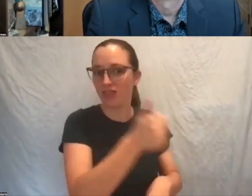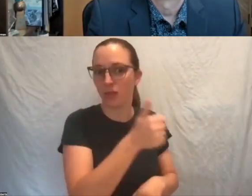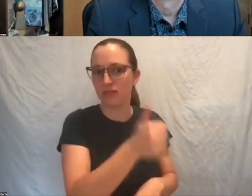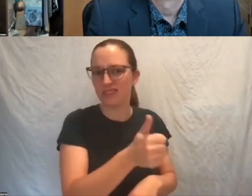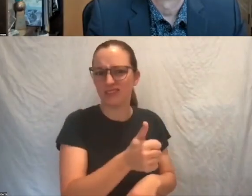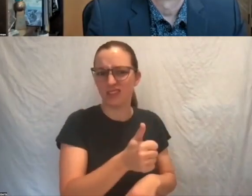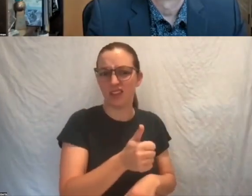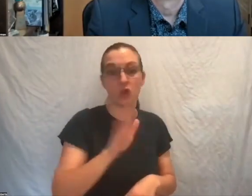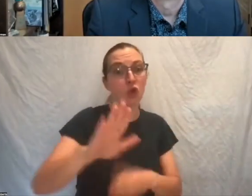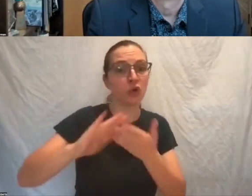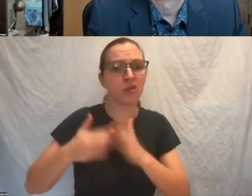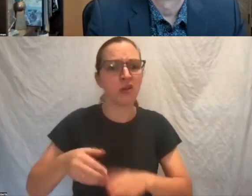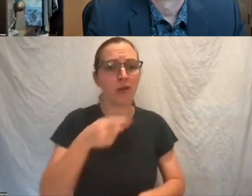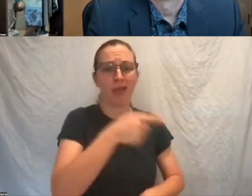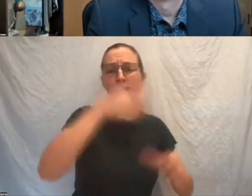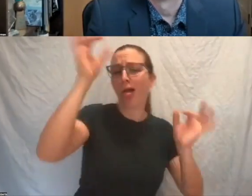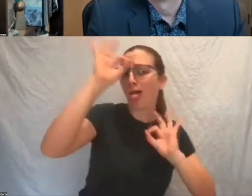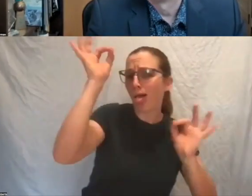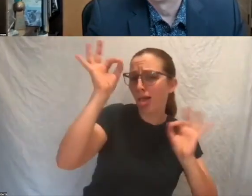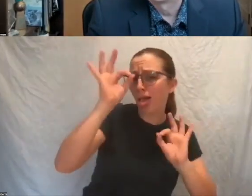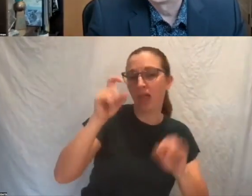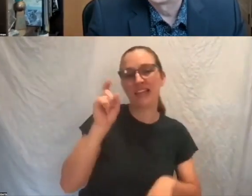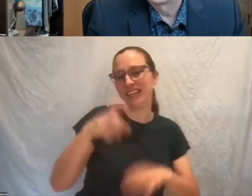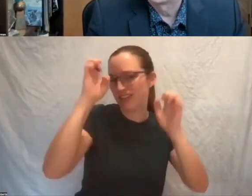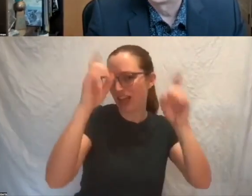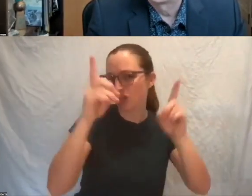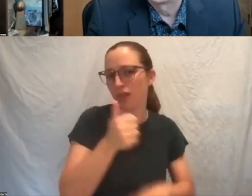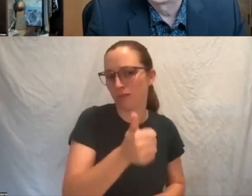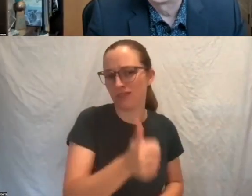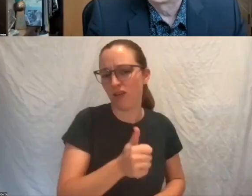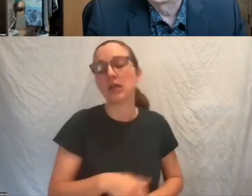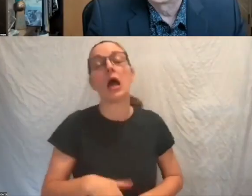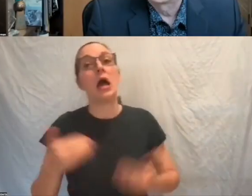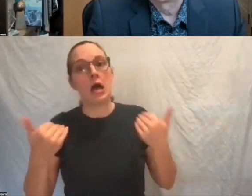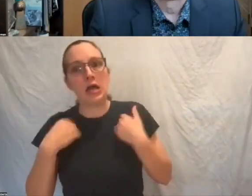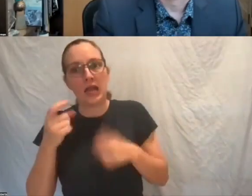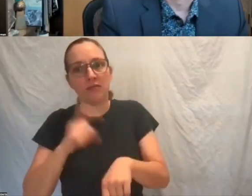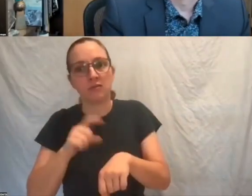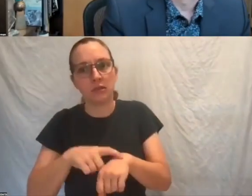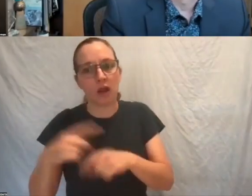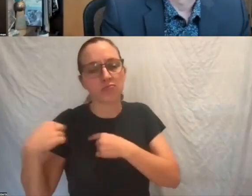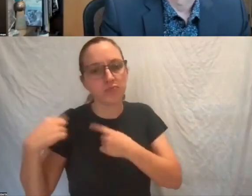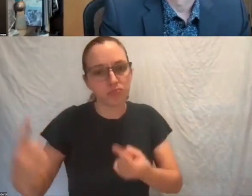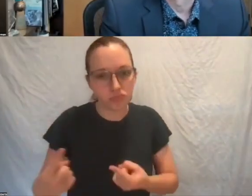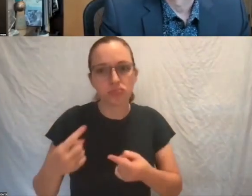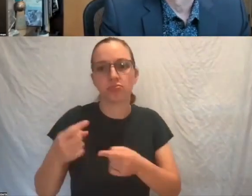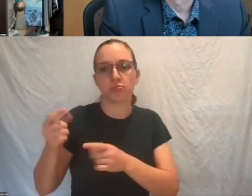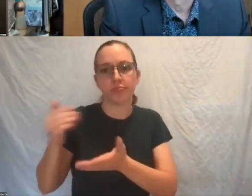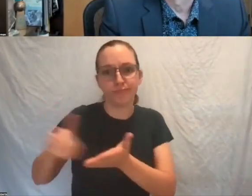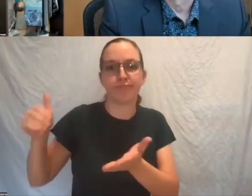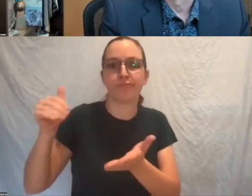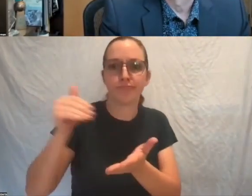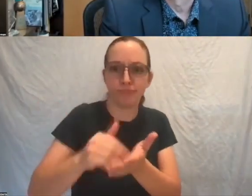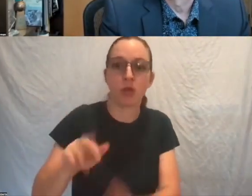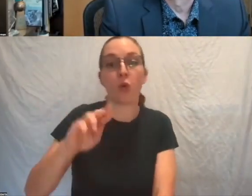about. I have had times in the past also in terms of ramps being up